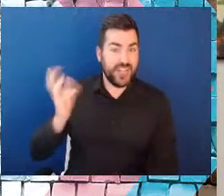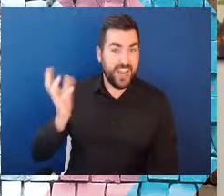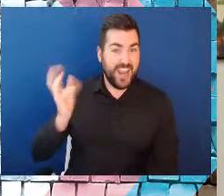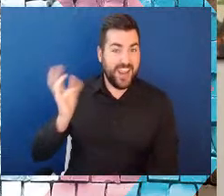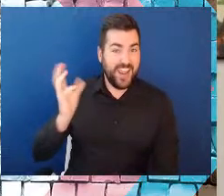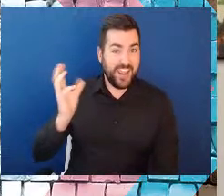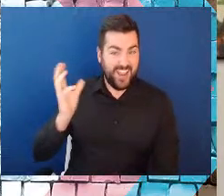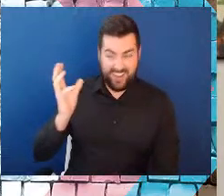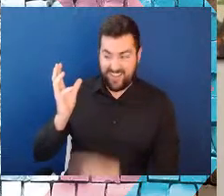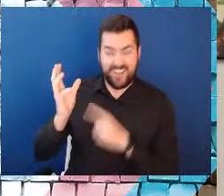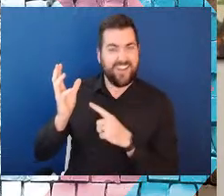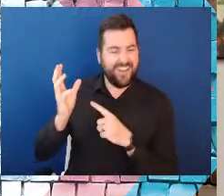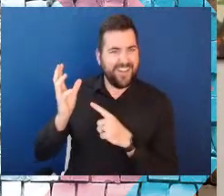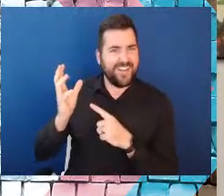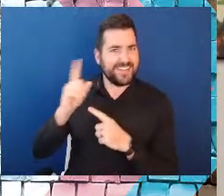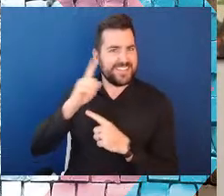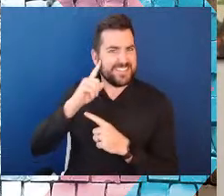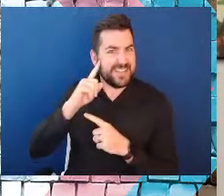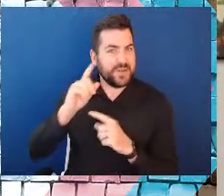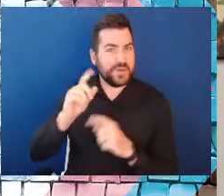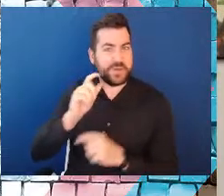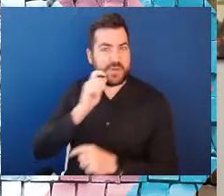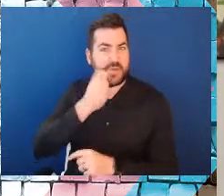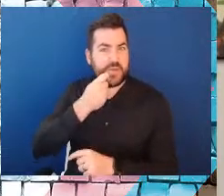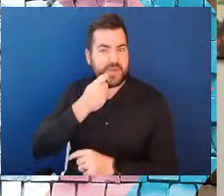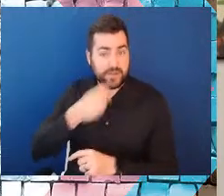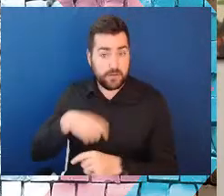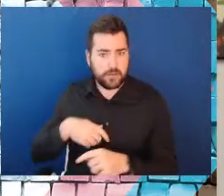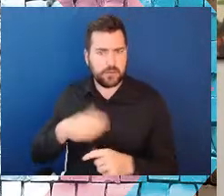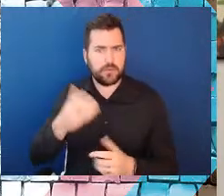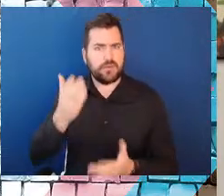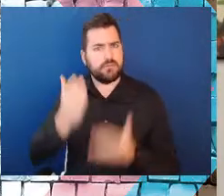You might have one of those. Maybe you got one of these laying around.